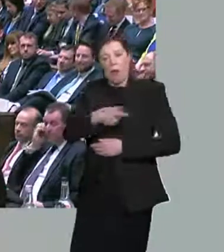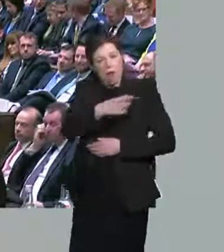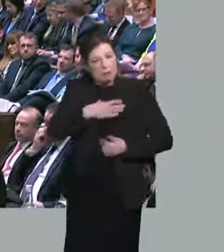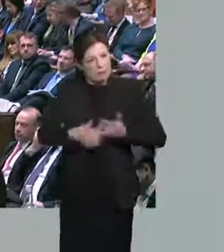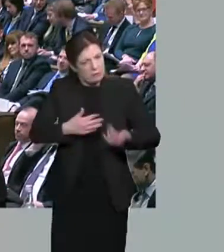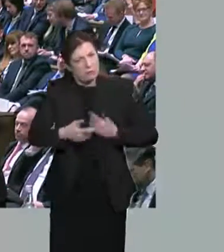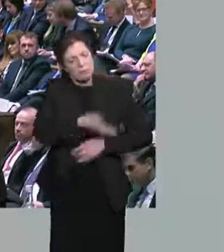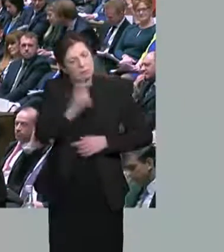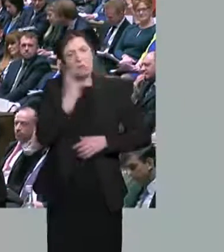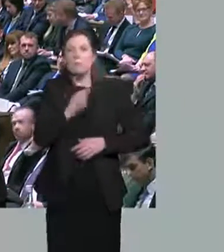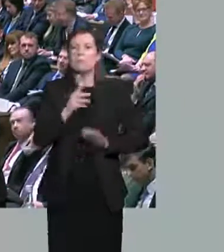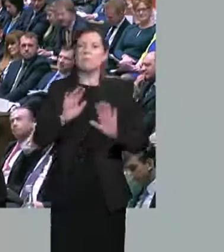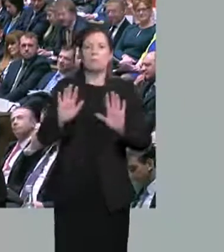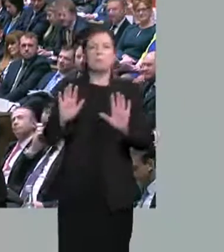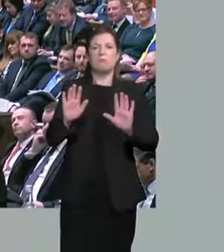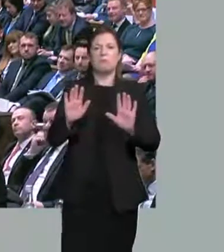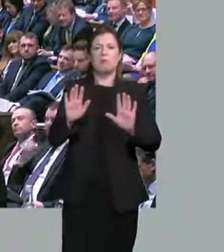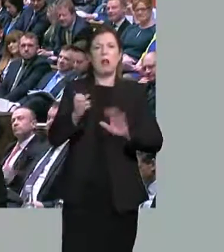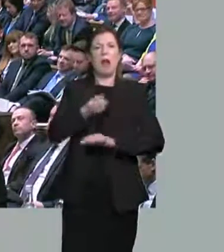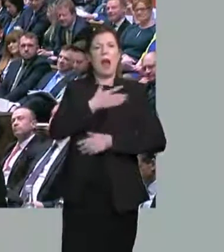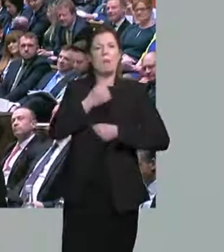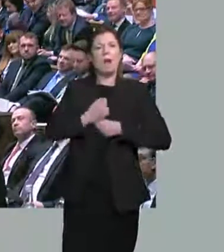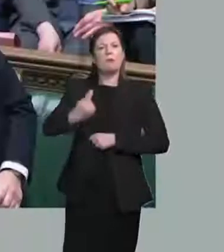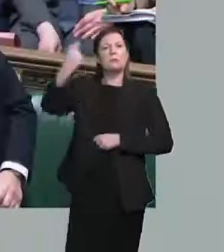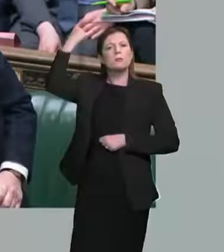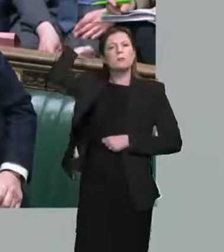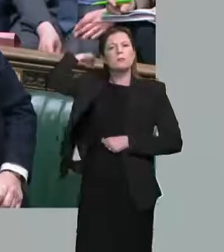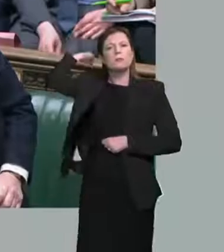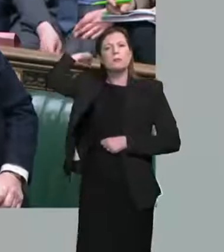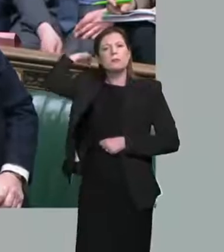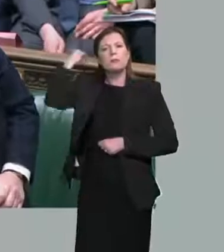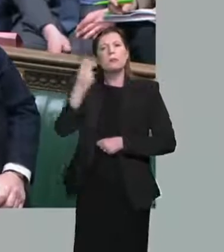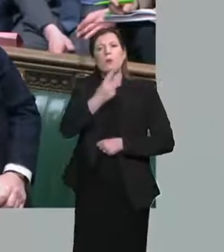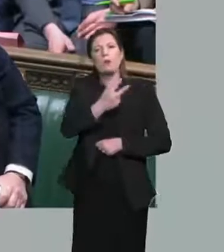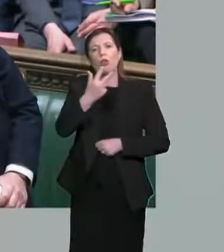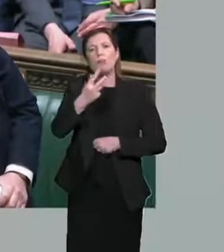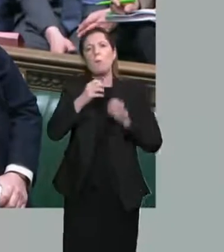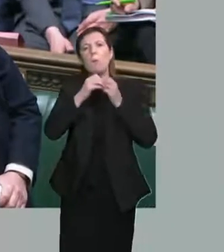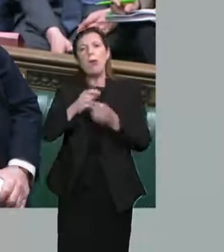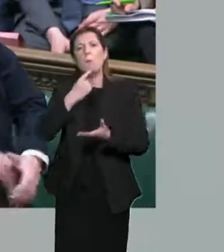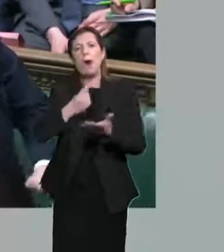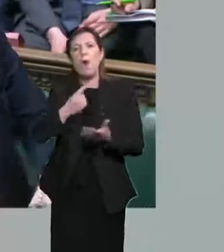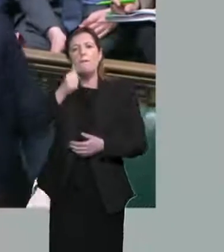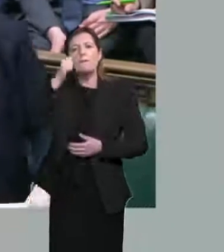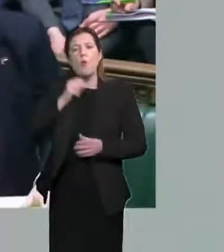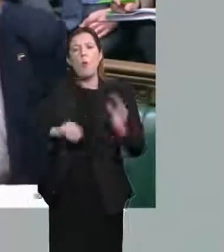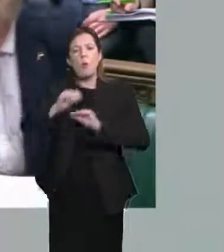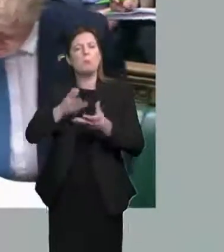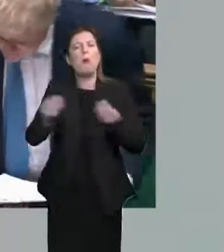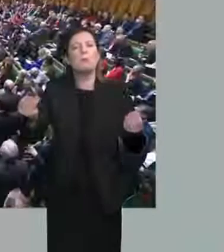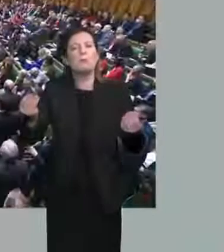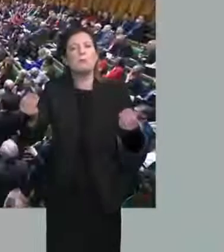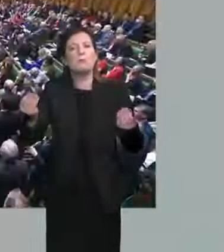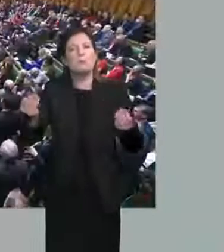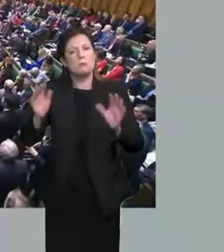And never forget, under the last Labour government, there was £23 billion lost in fraud every year.